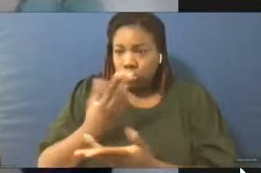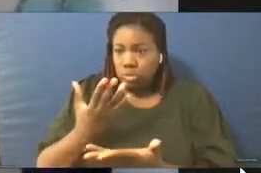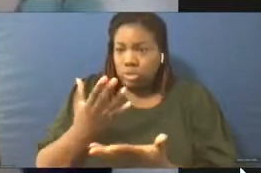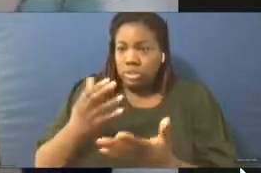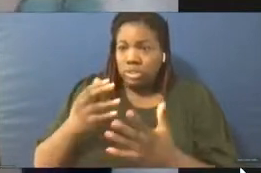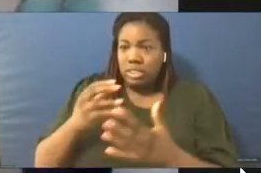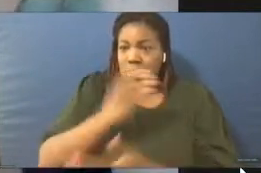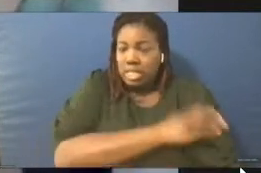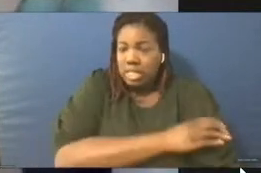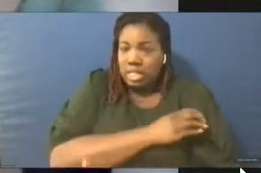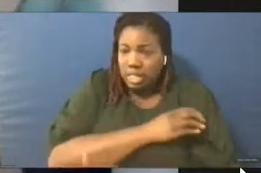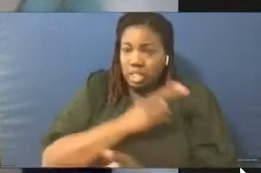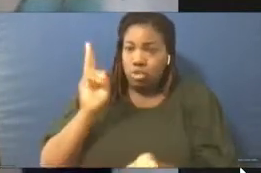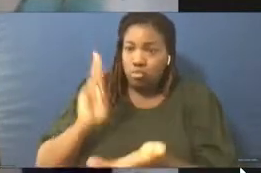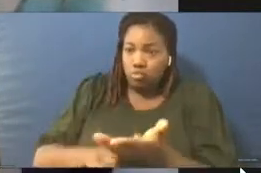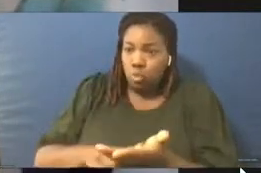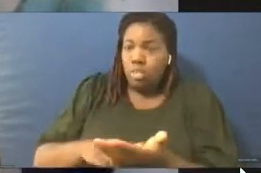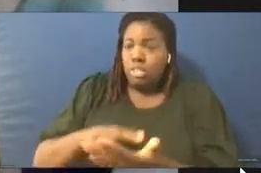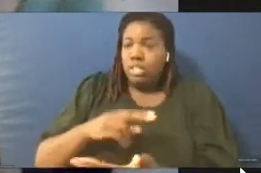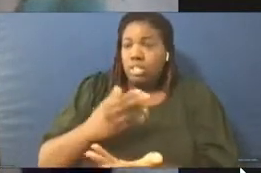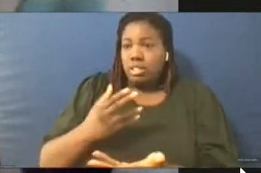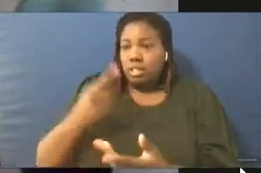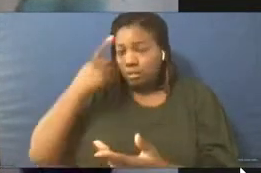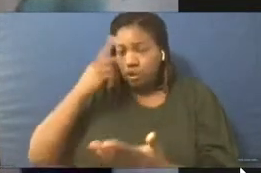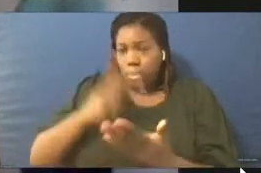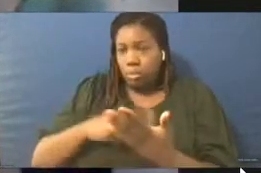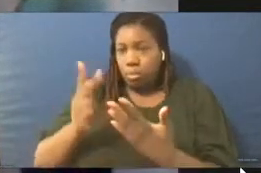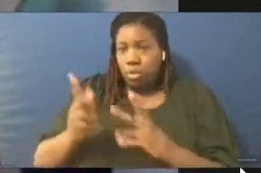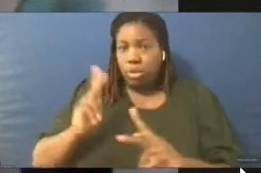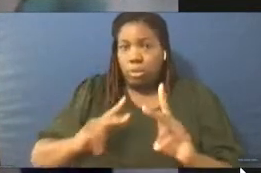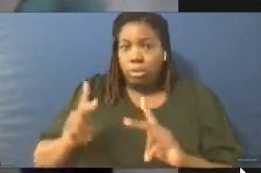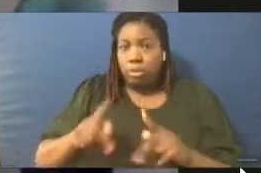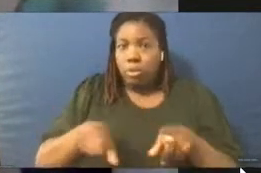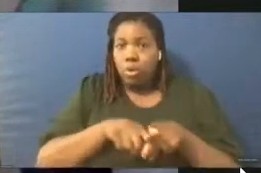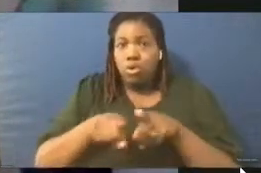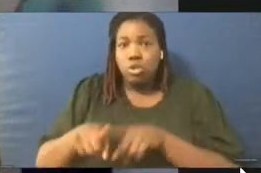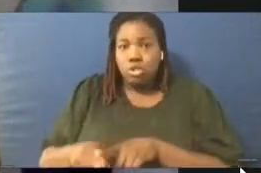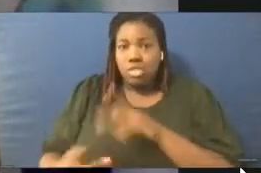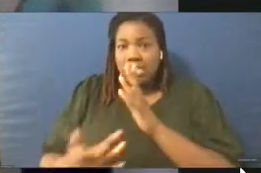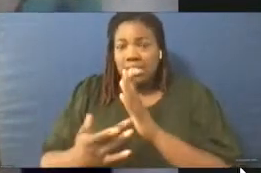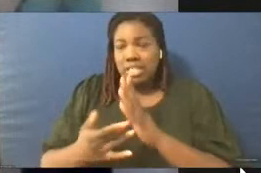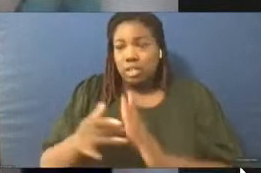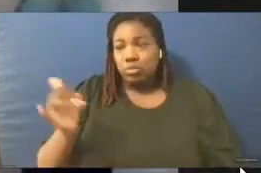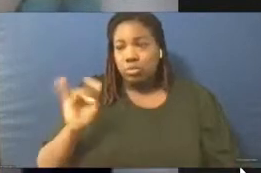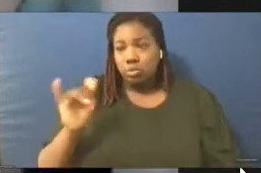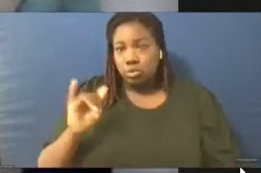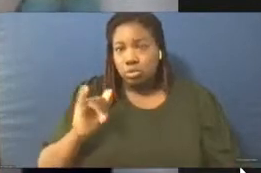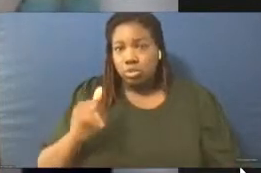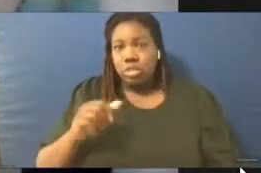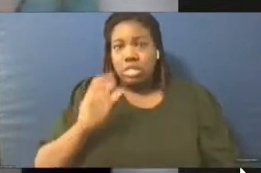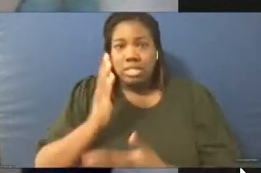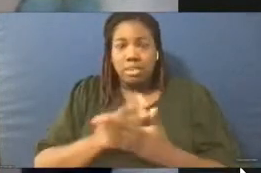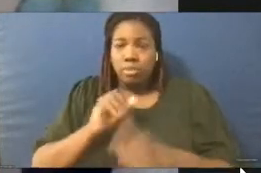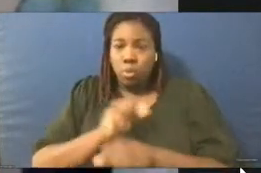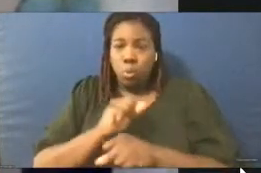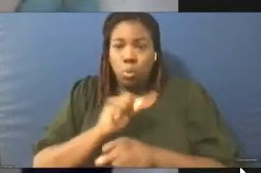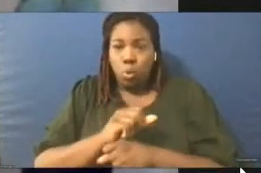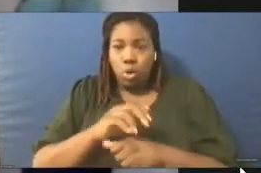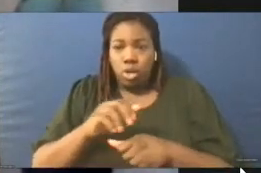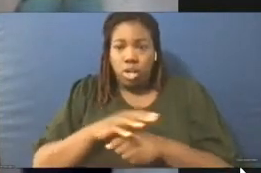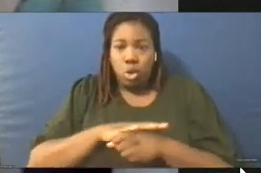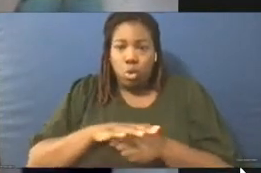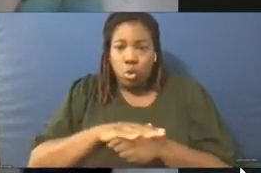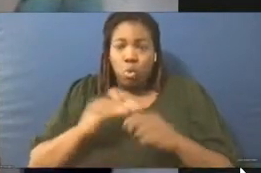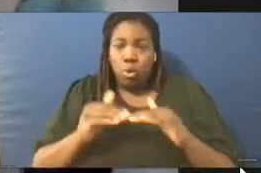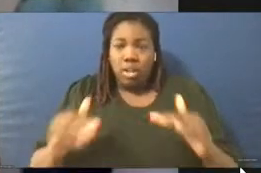programs, then we need to think about the people and the infrastructure in addition to the technology. I've done some of that work at the local and state level, and I think it's